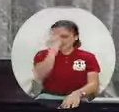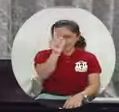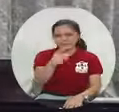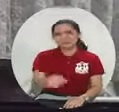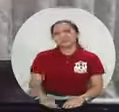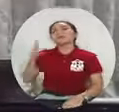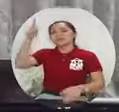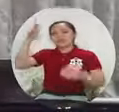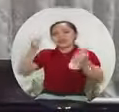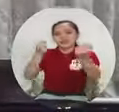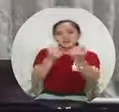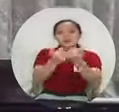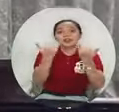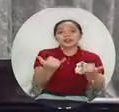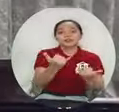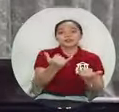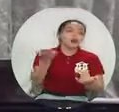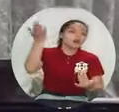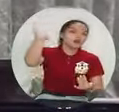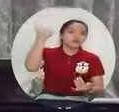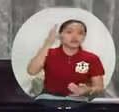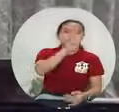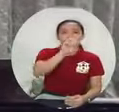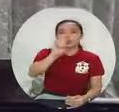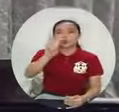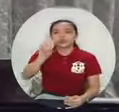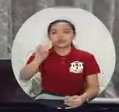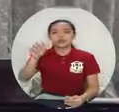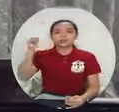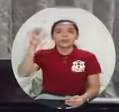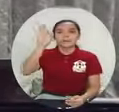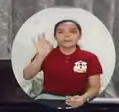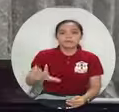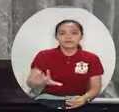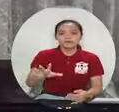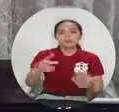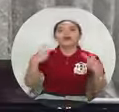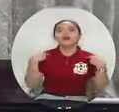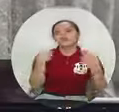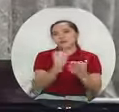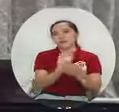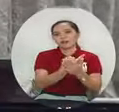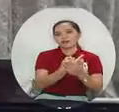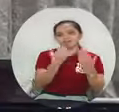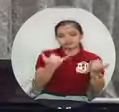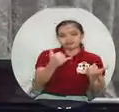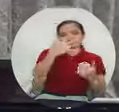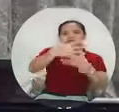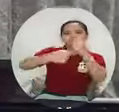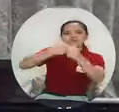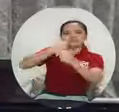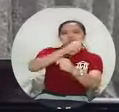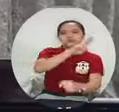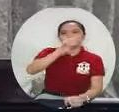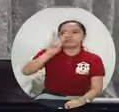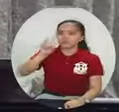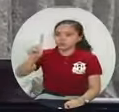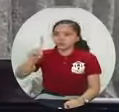God have already given me an amount for 2021. What about you? Will you